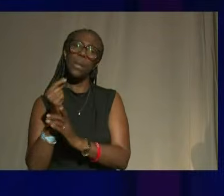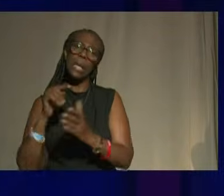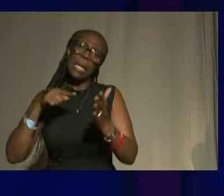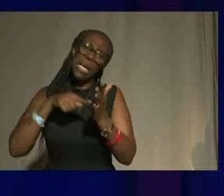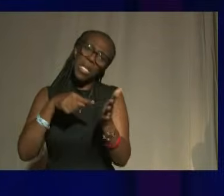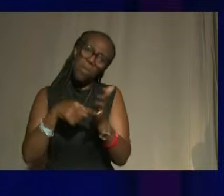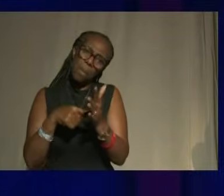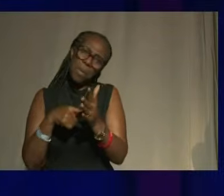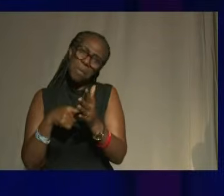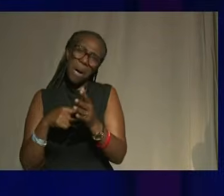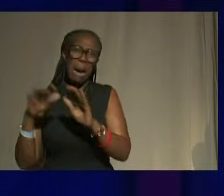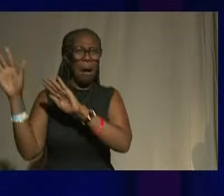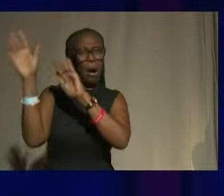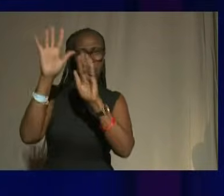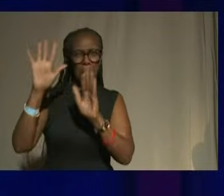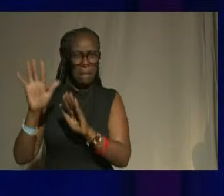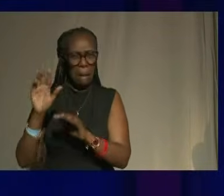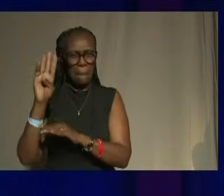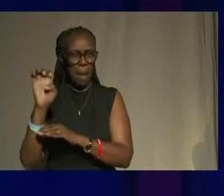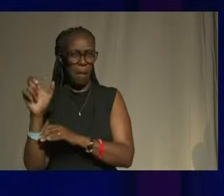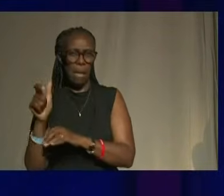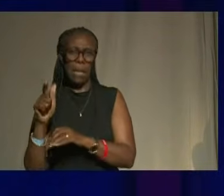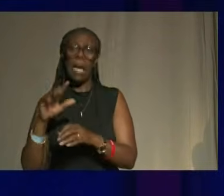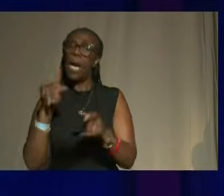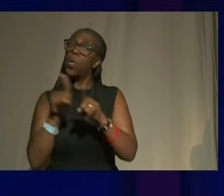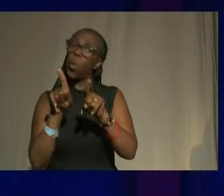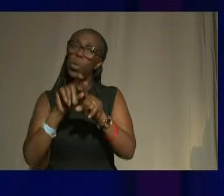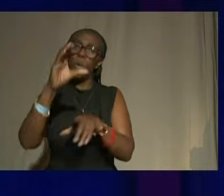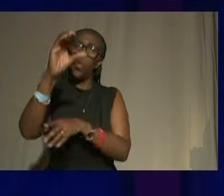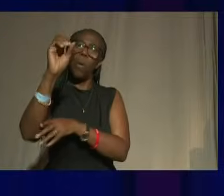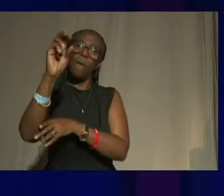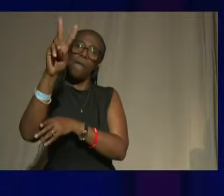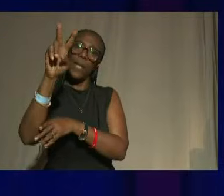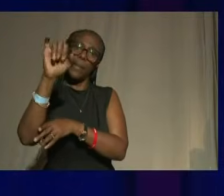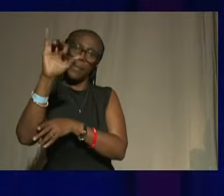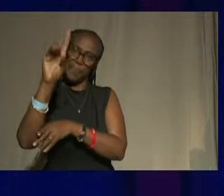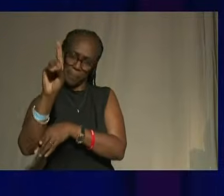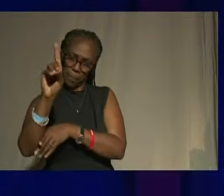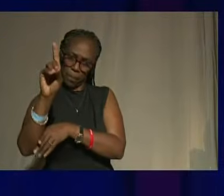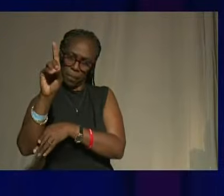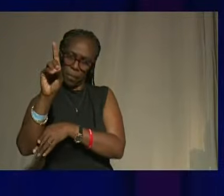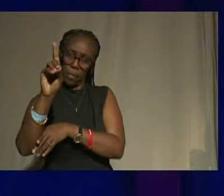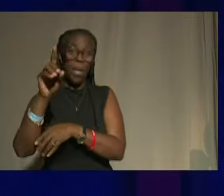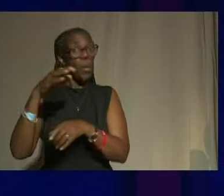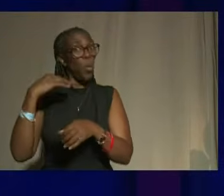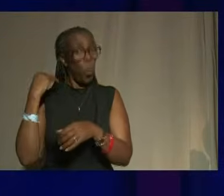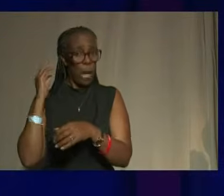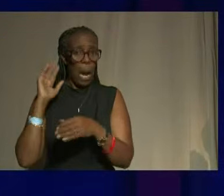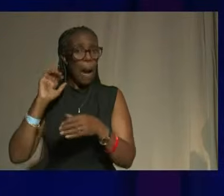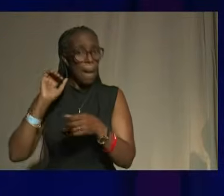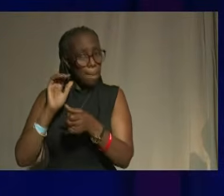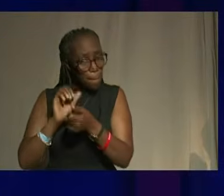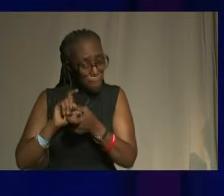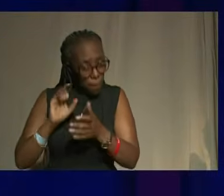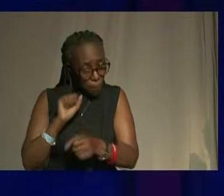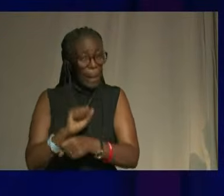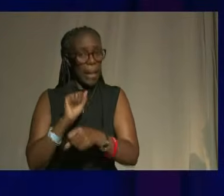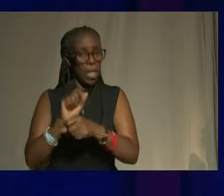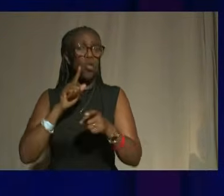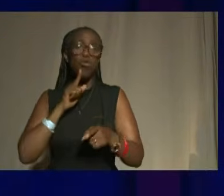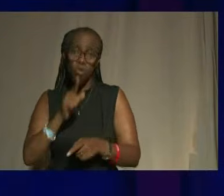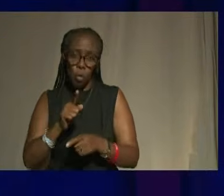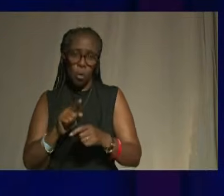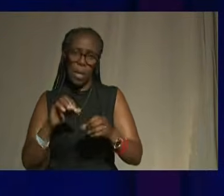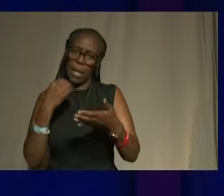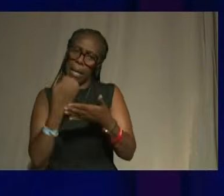Beryl. We wake up every day to ensure that this economy expands so that there are